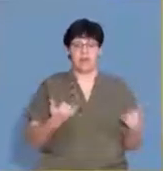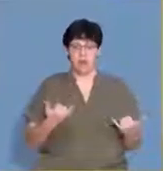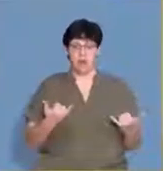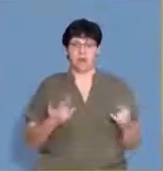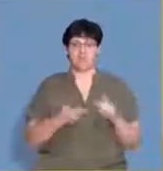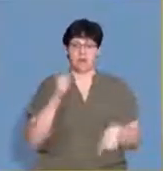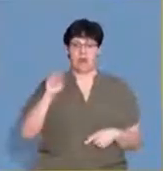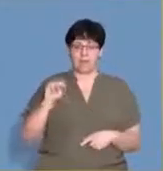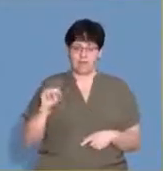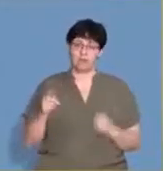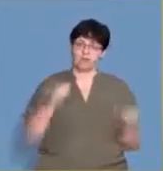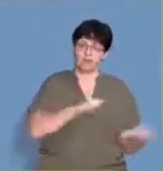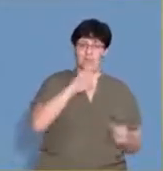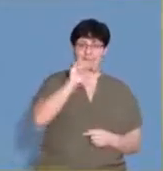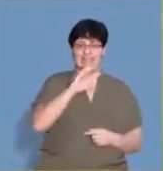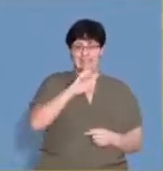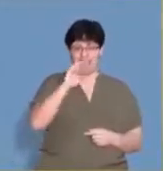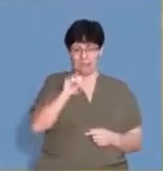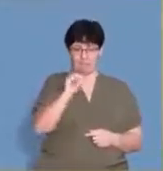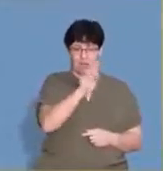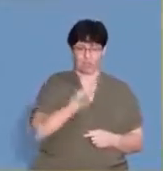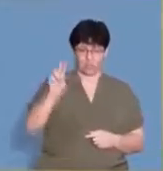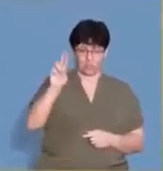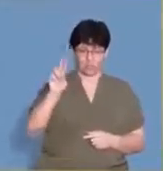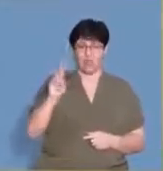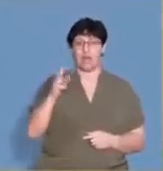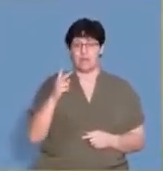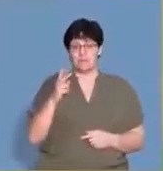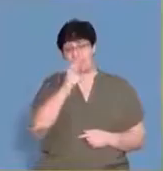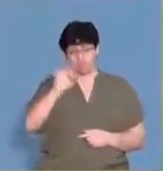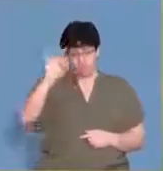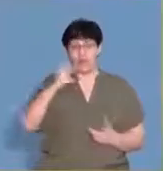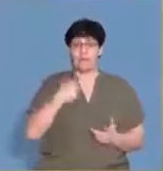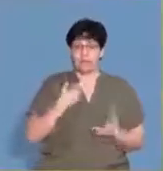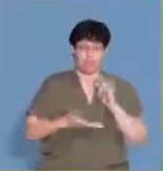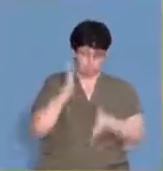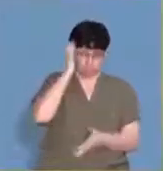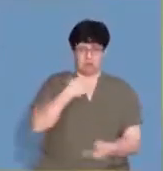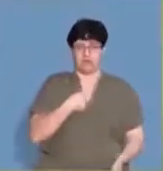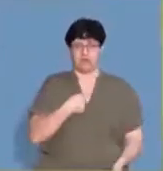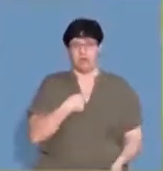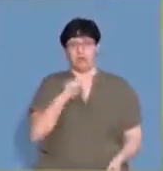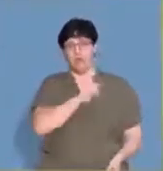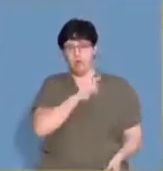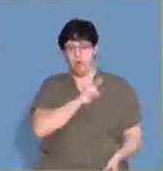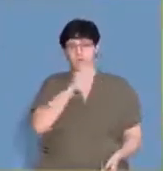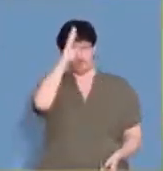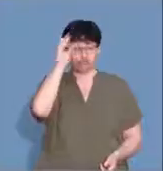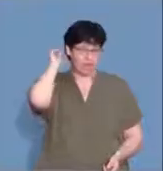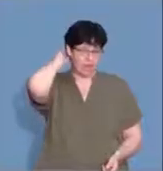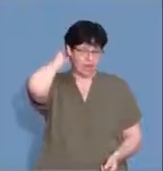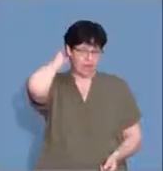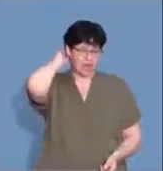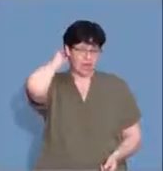converting from millimeters cubed to centimeters cubed, I sometimes mess this up because I've got to remember